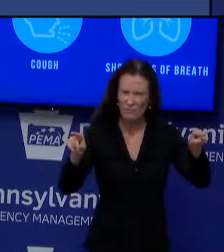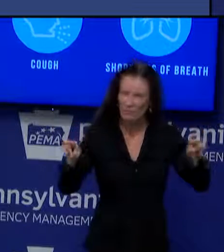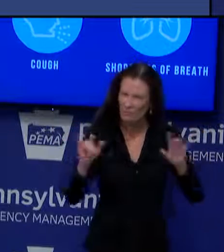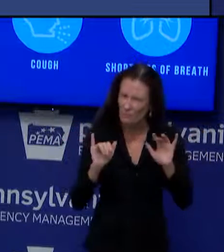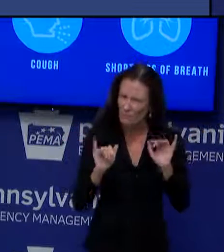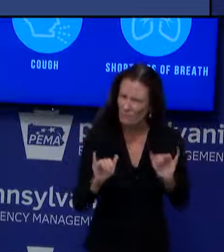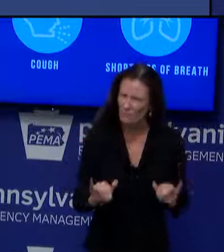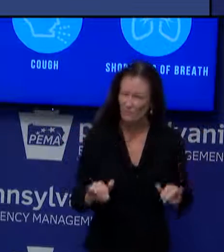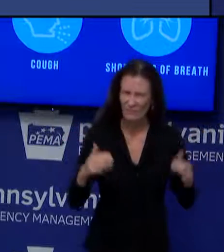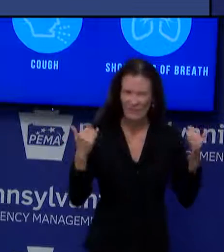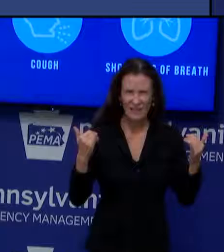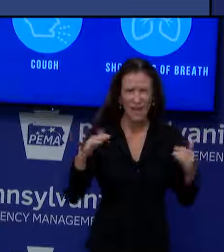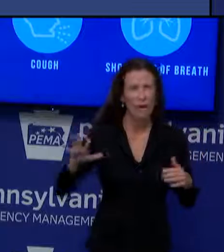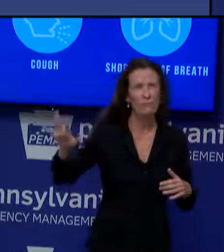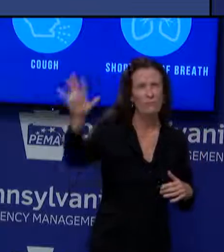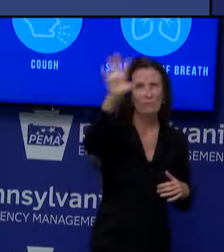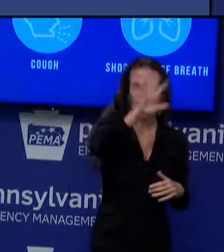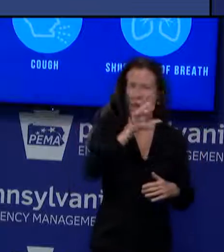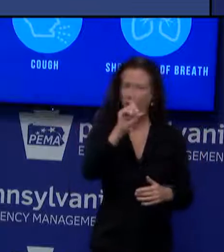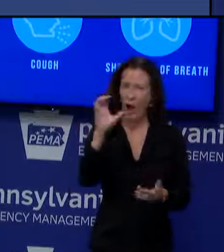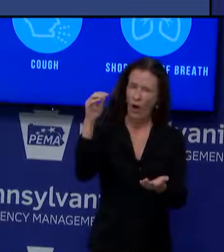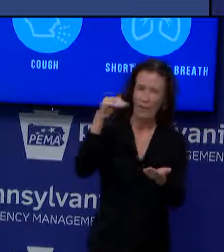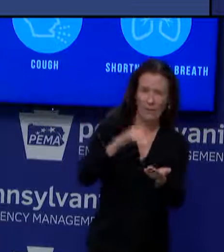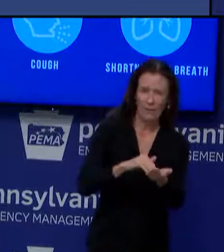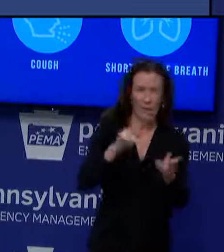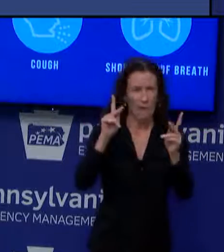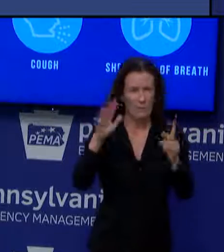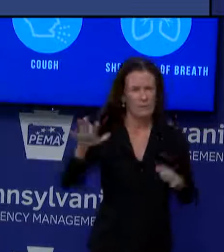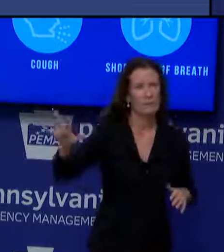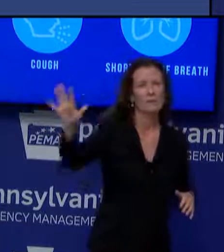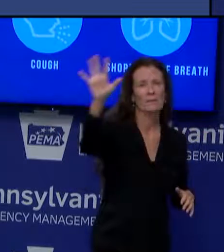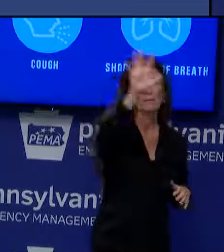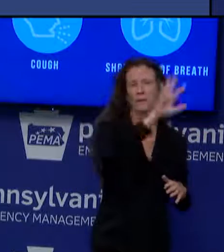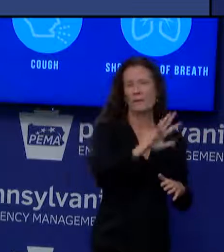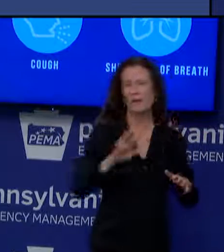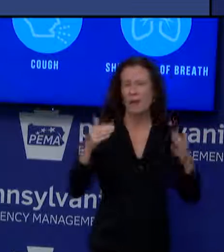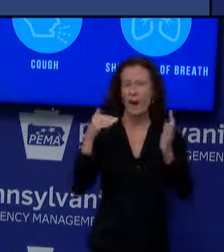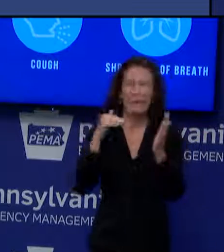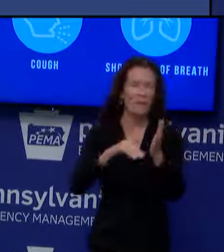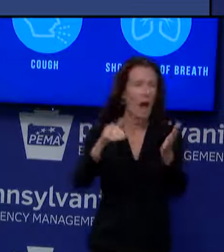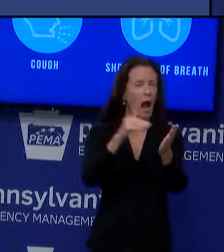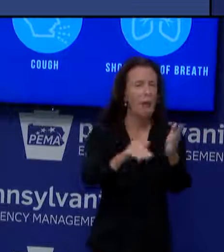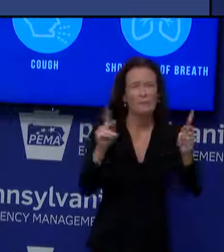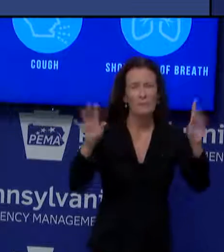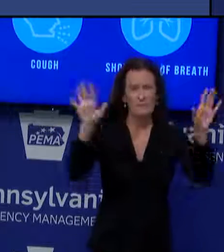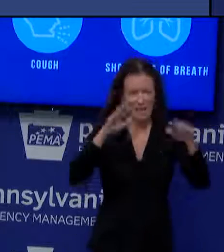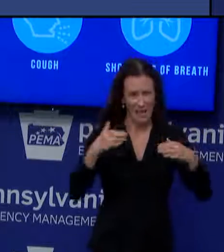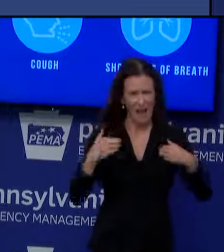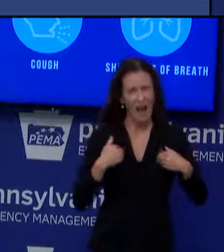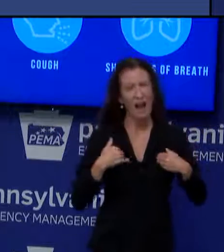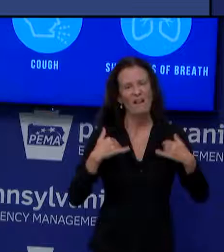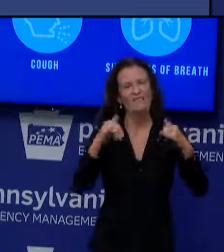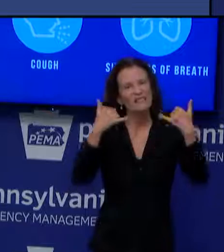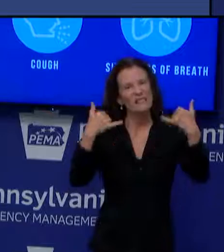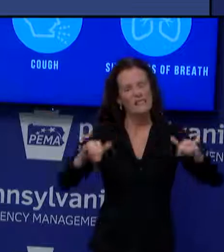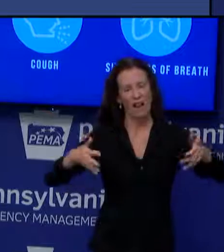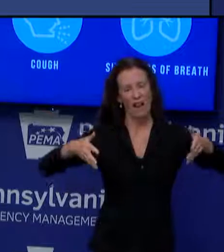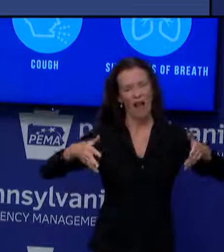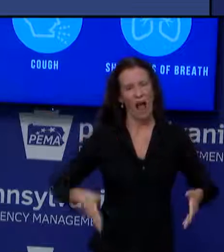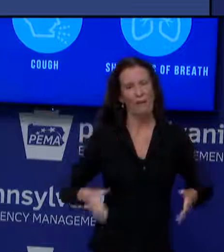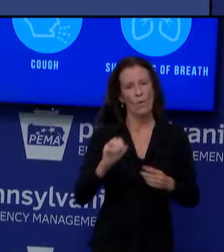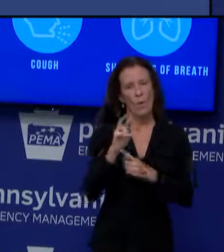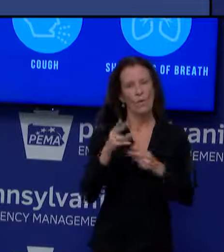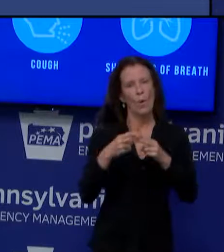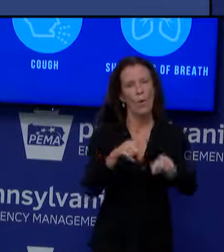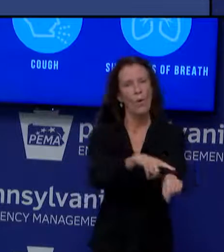are COVID-19 long haulers. As research and data has begun to emerge on long haulers,